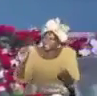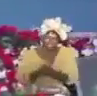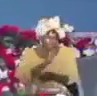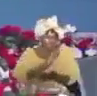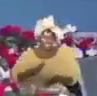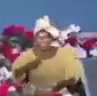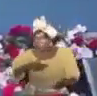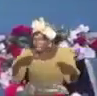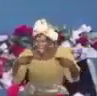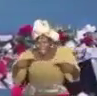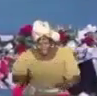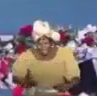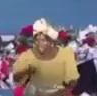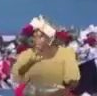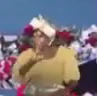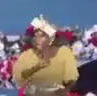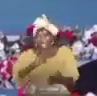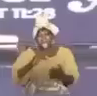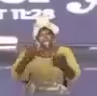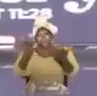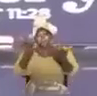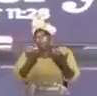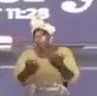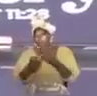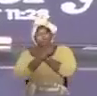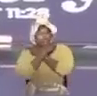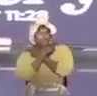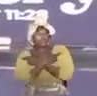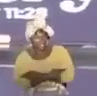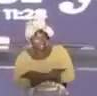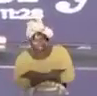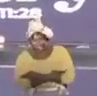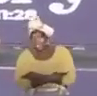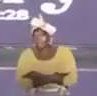I desire rest round about.